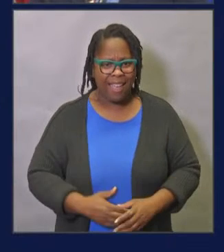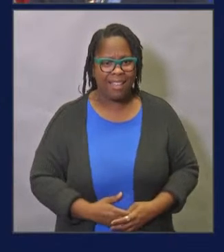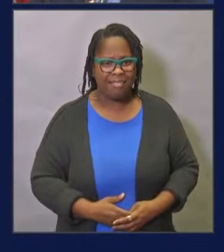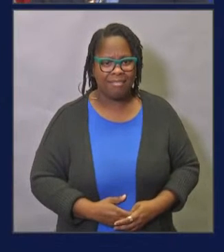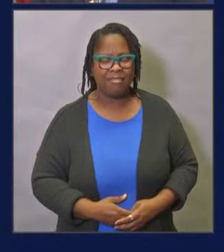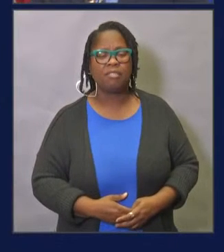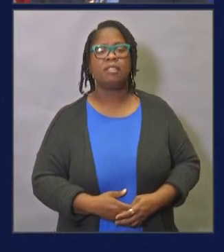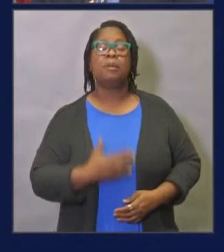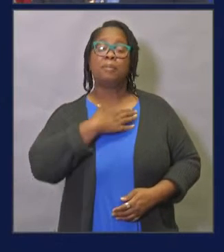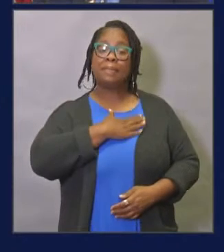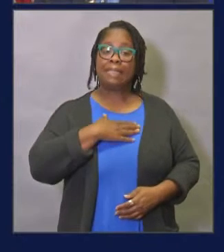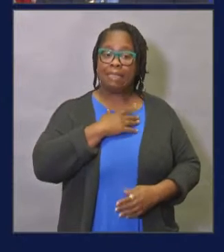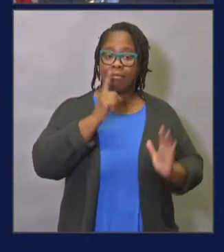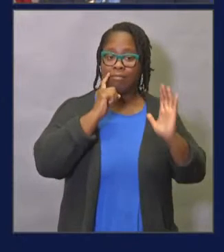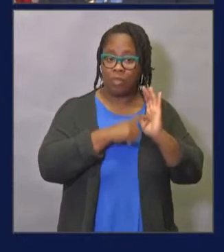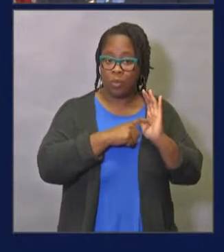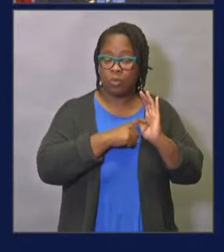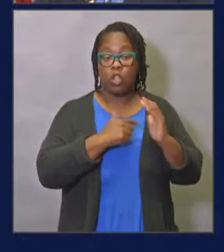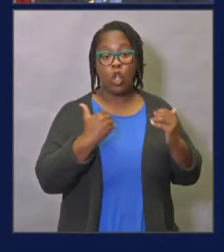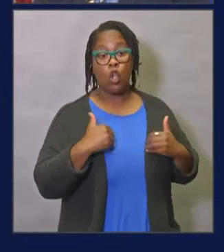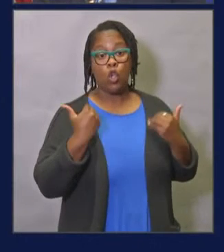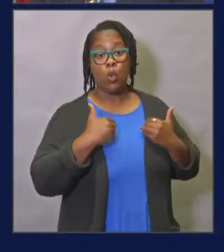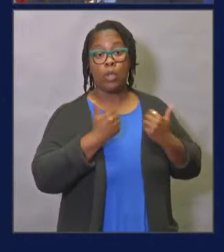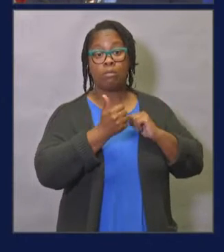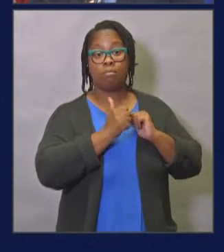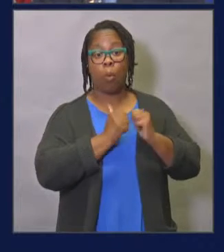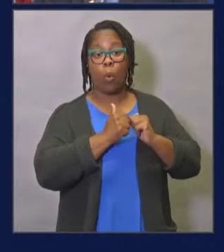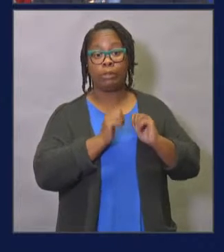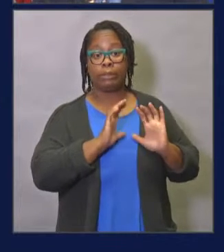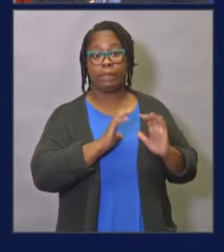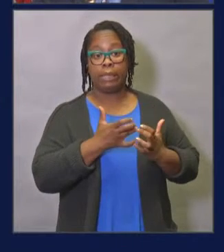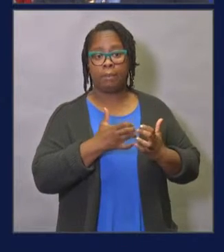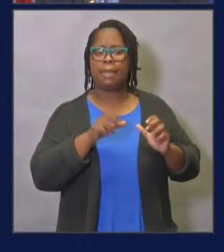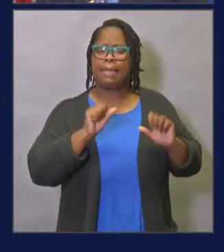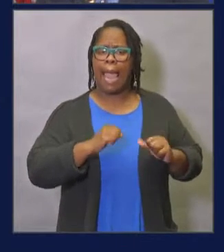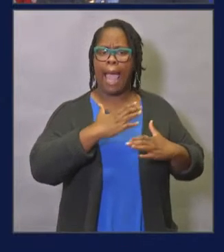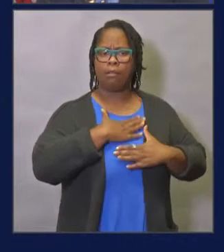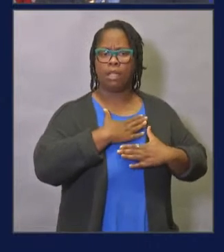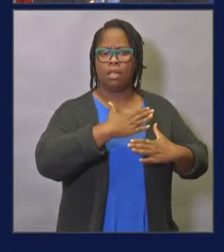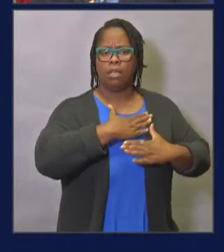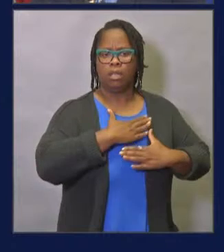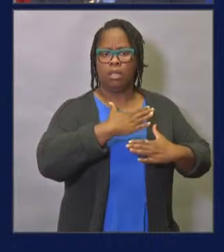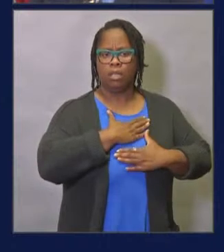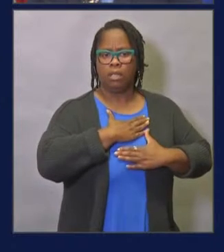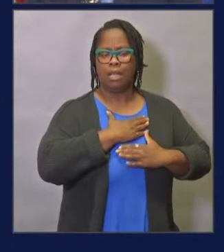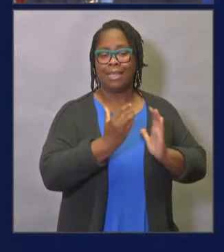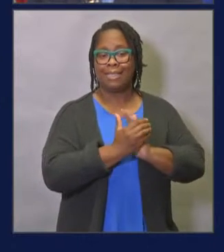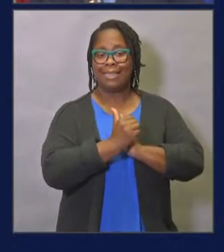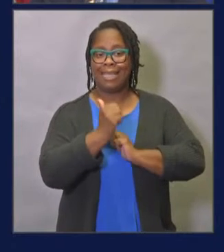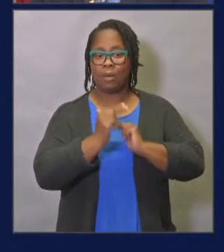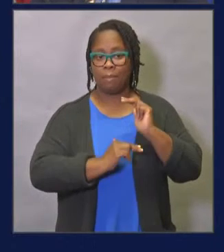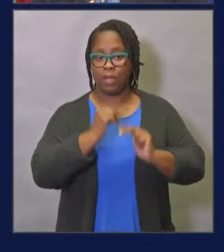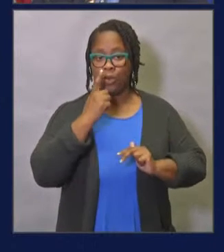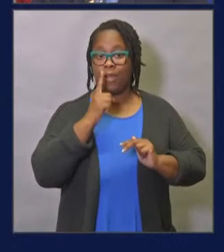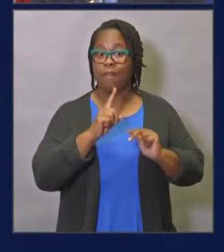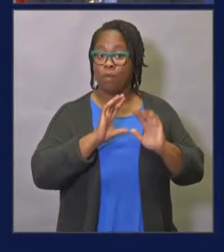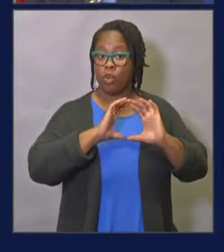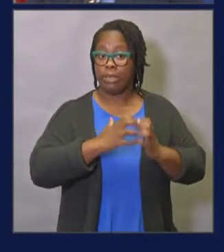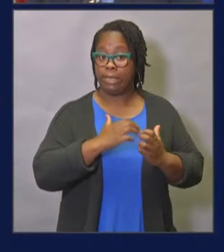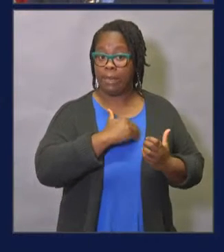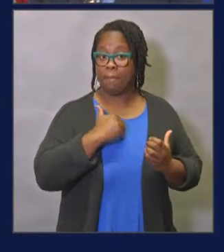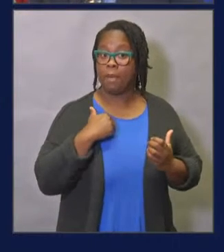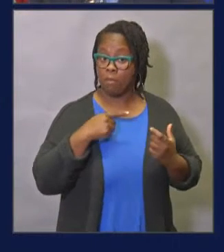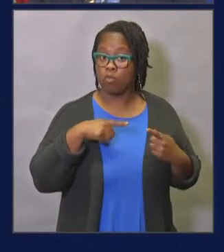Please also note that while youth sports teams are permitted to hold conditioning and skill building for team members during the